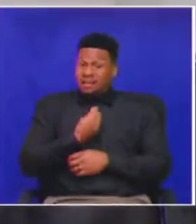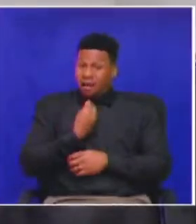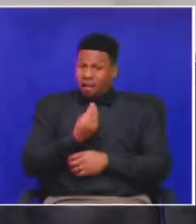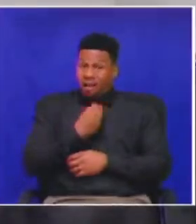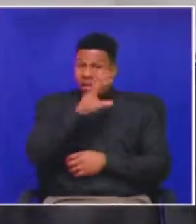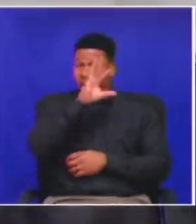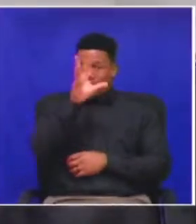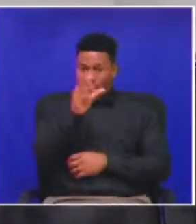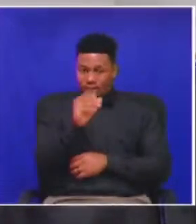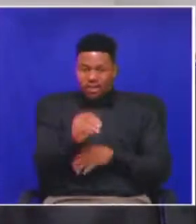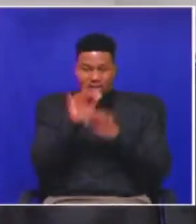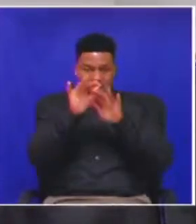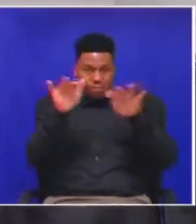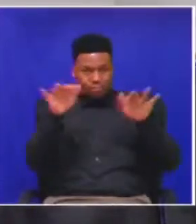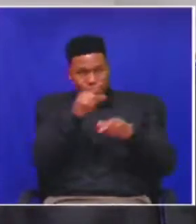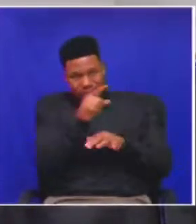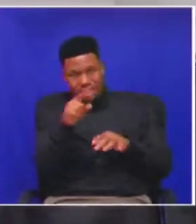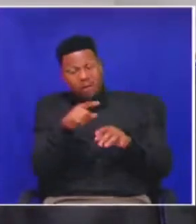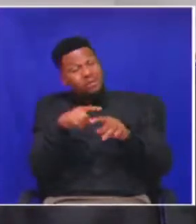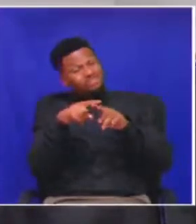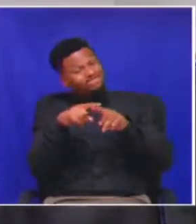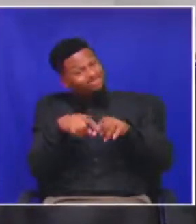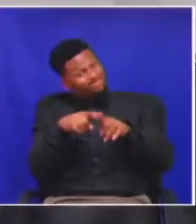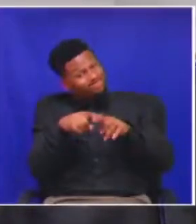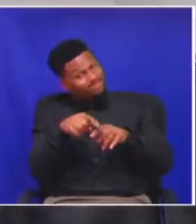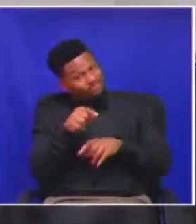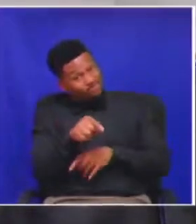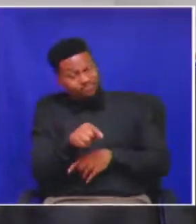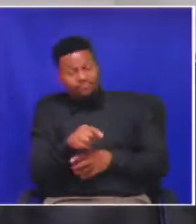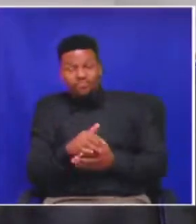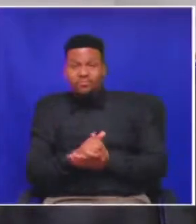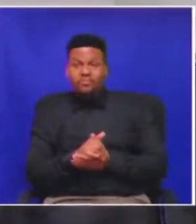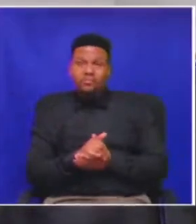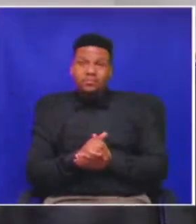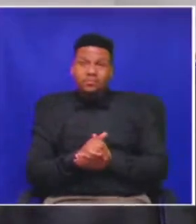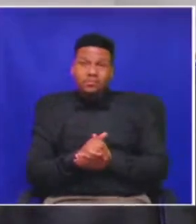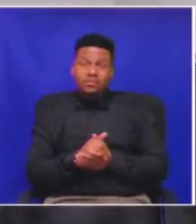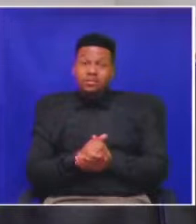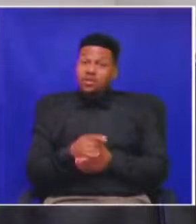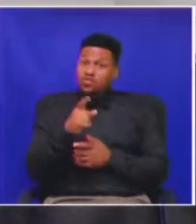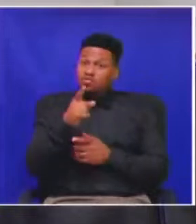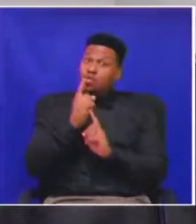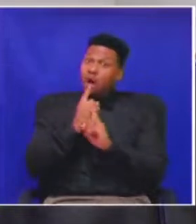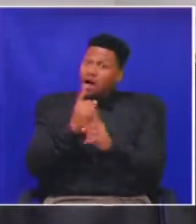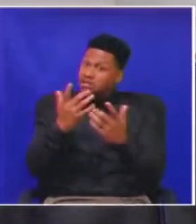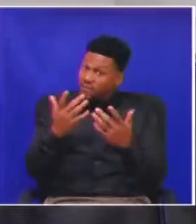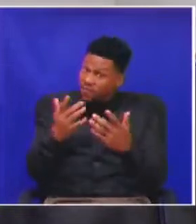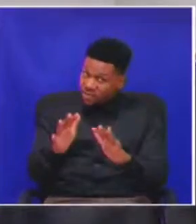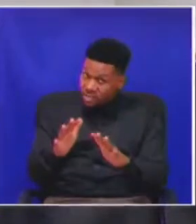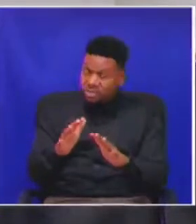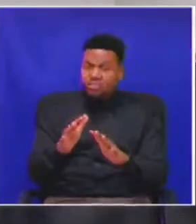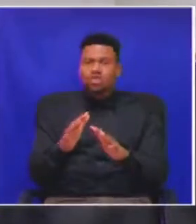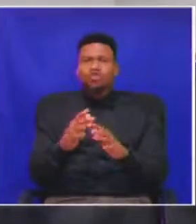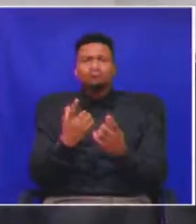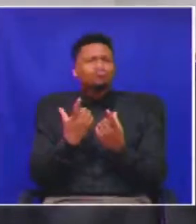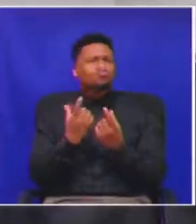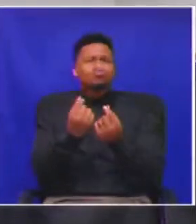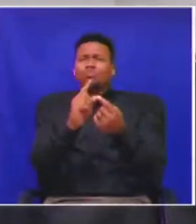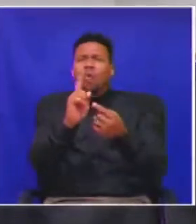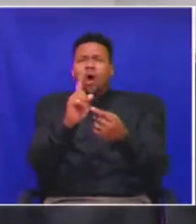it. Given that you have responded, what is it that you will be doing